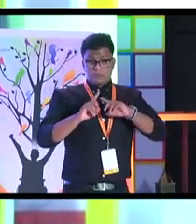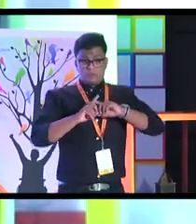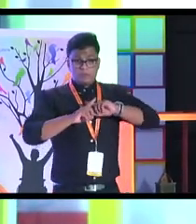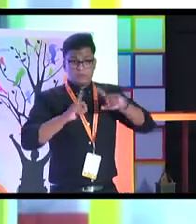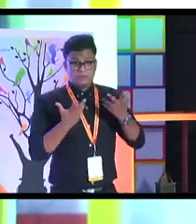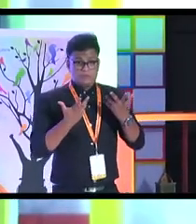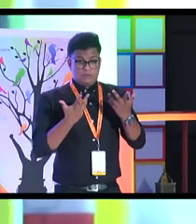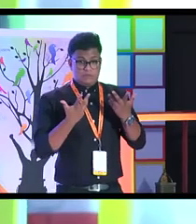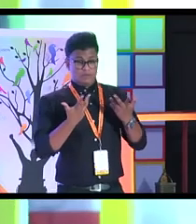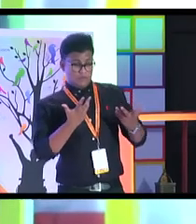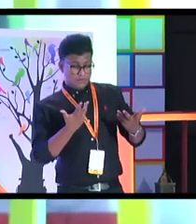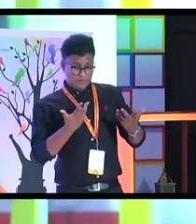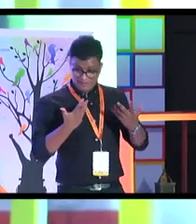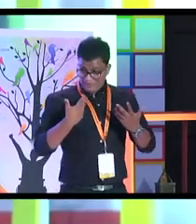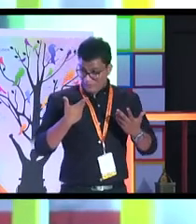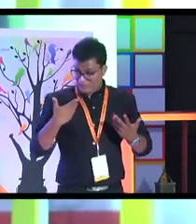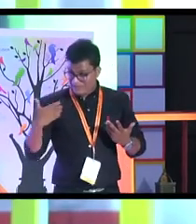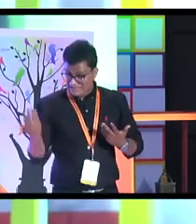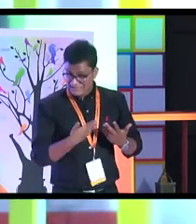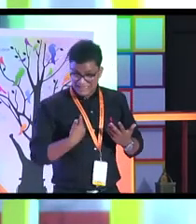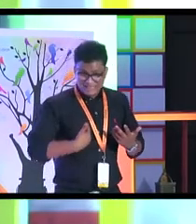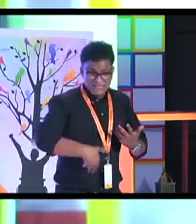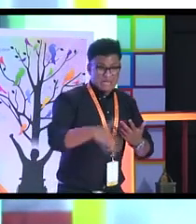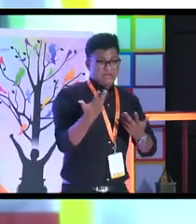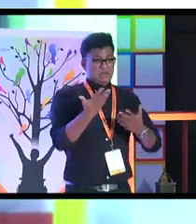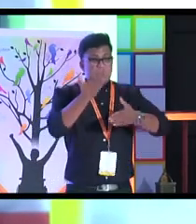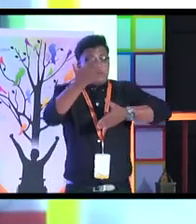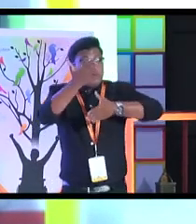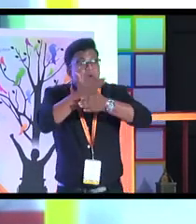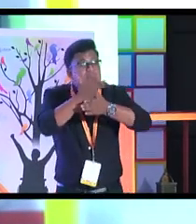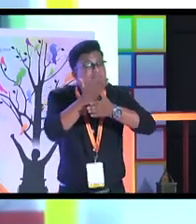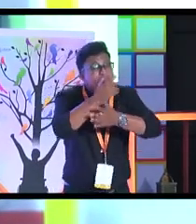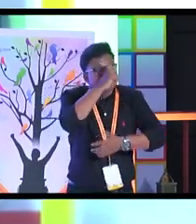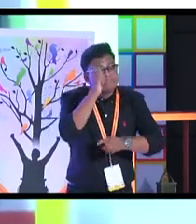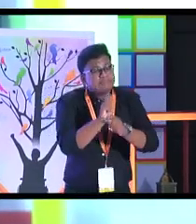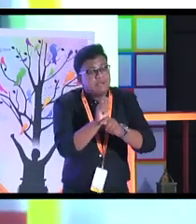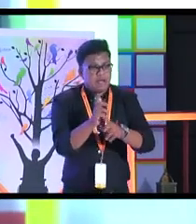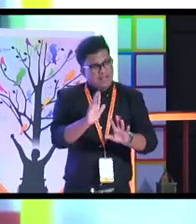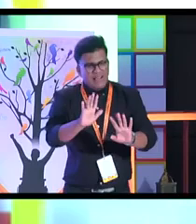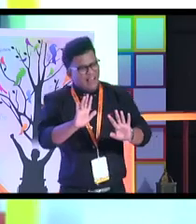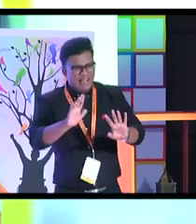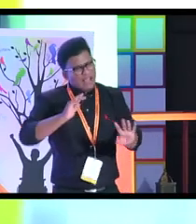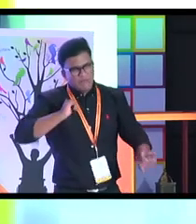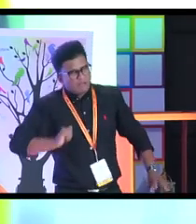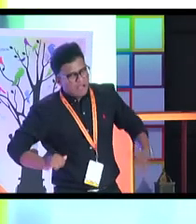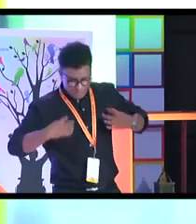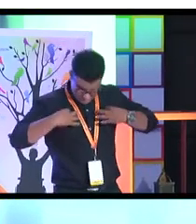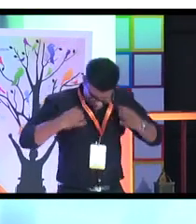way forward for us in the mainstream. Because after all, fashion,